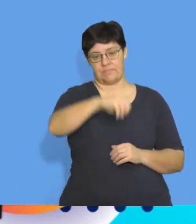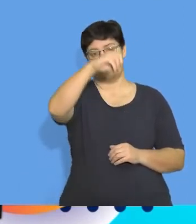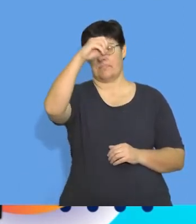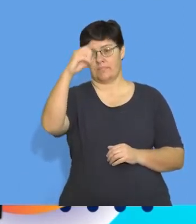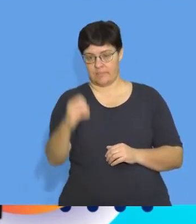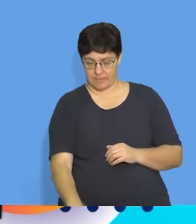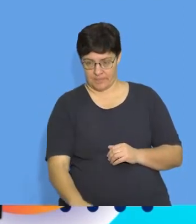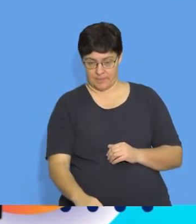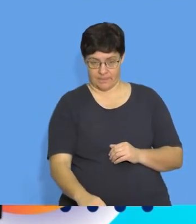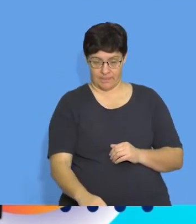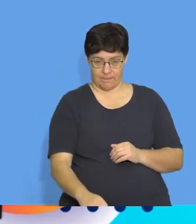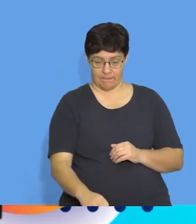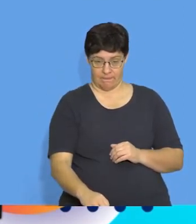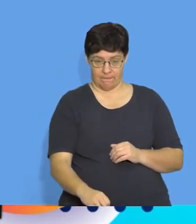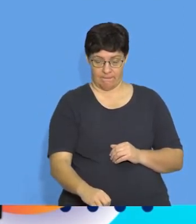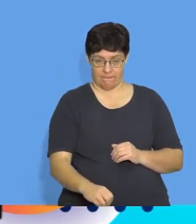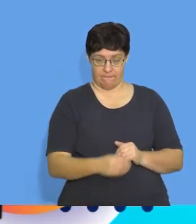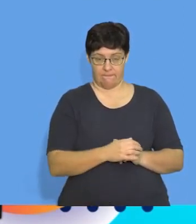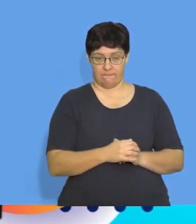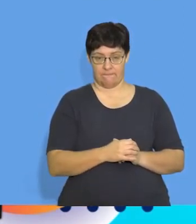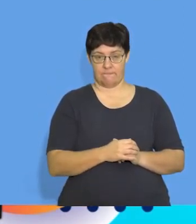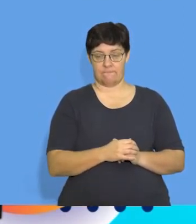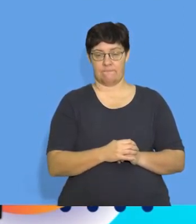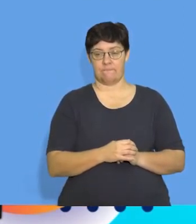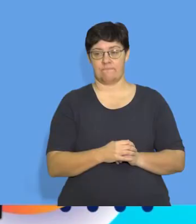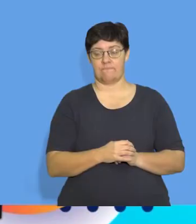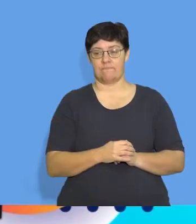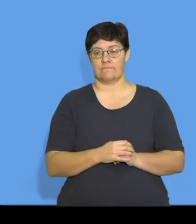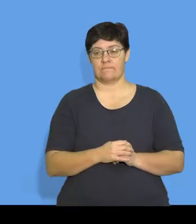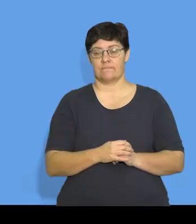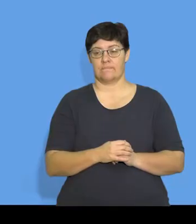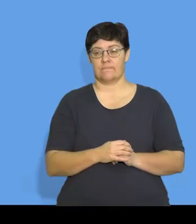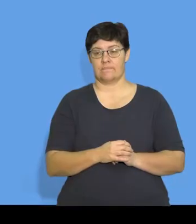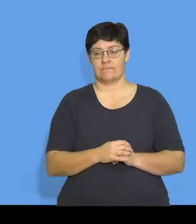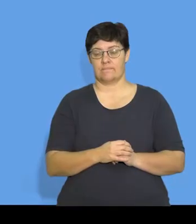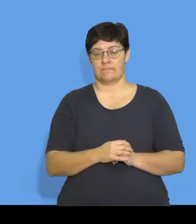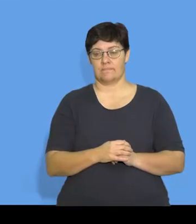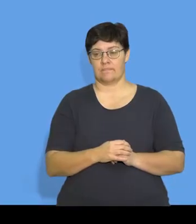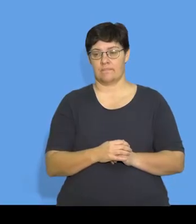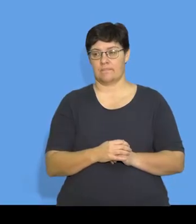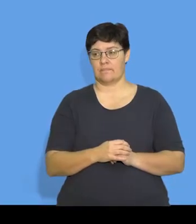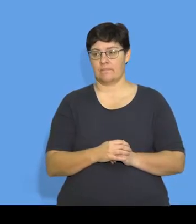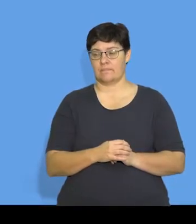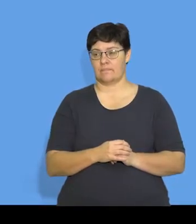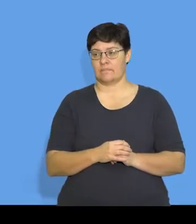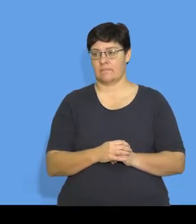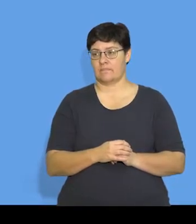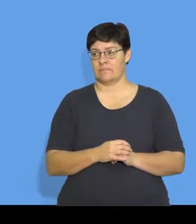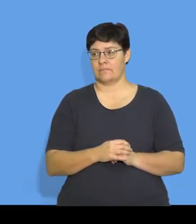ground, the first bounce. Then we get to, oh, it's over this side